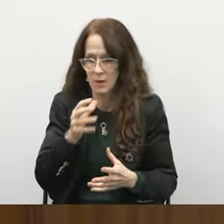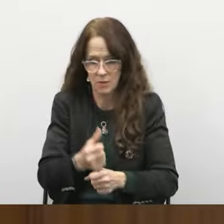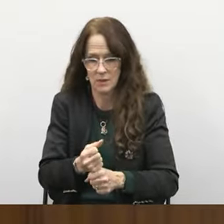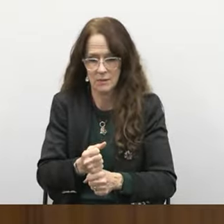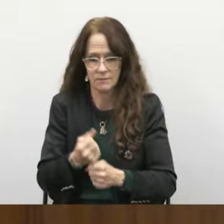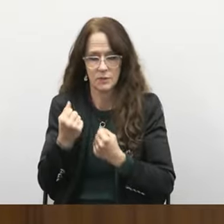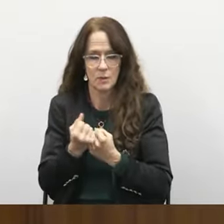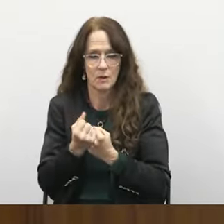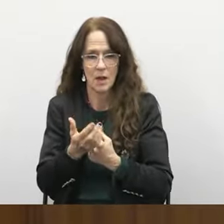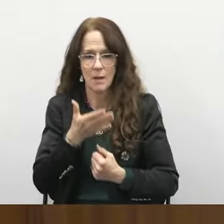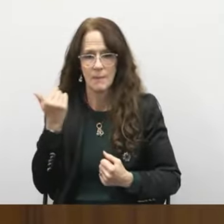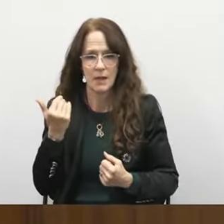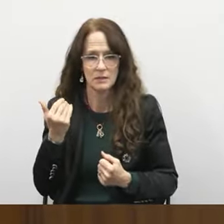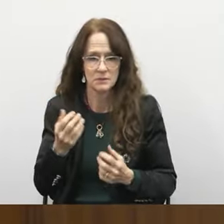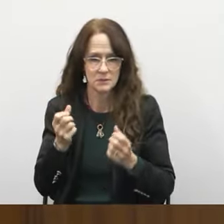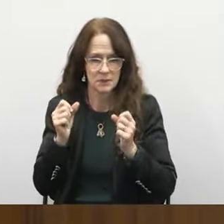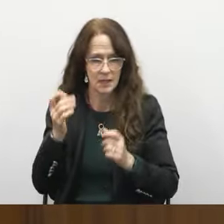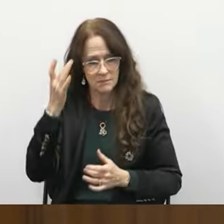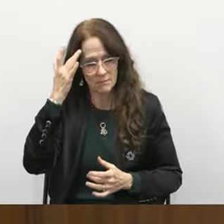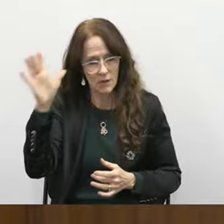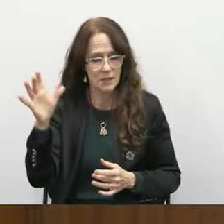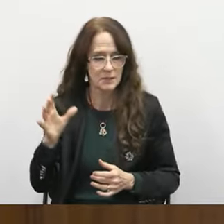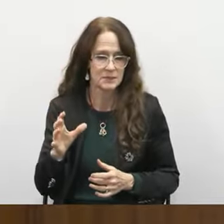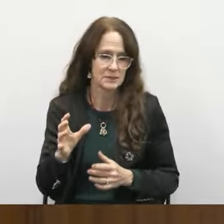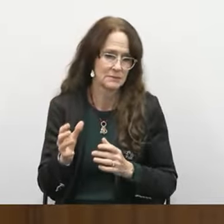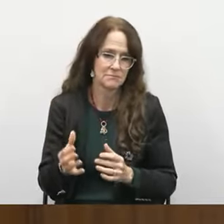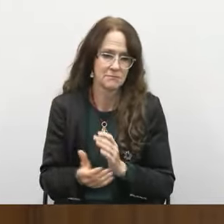brightest asset in this country. That's my report.